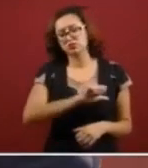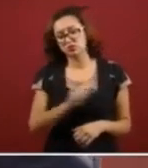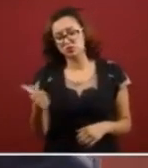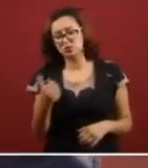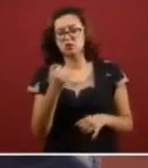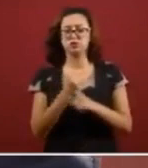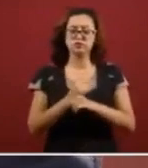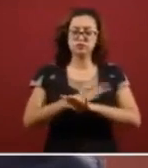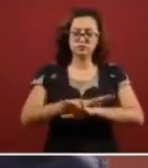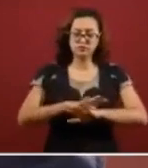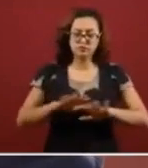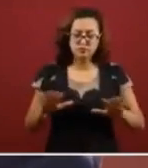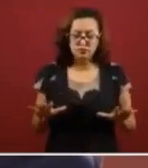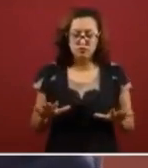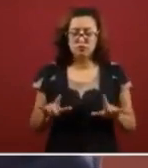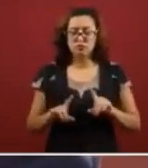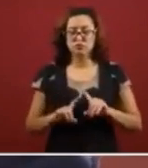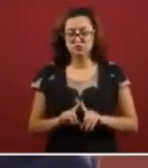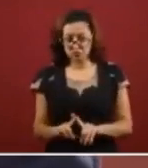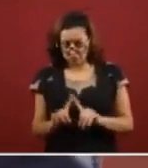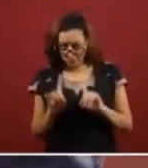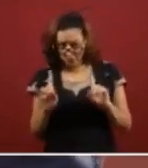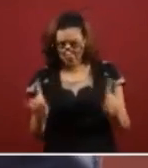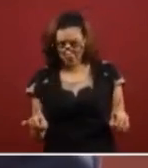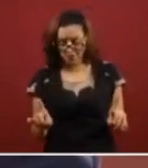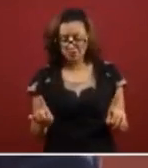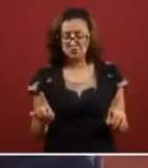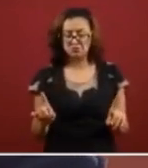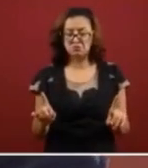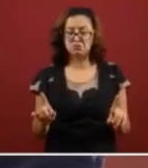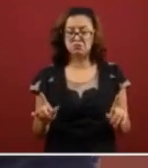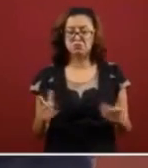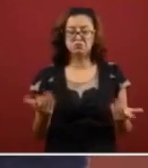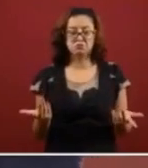If there's some information that is different,